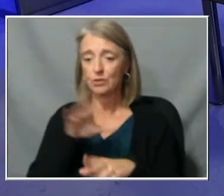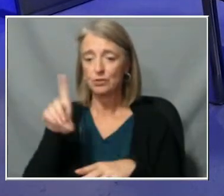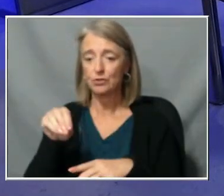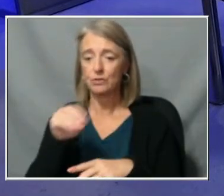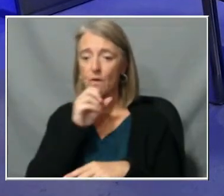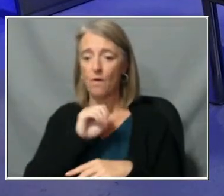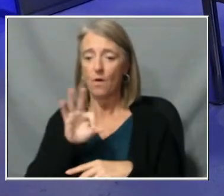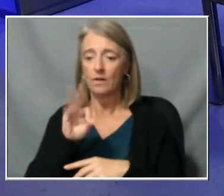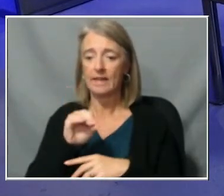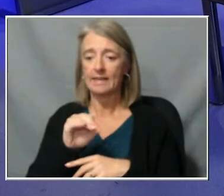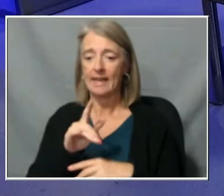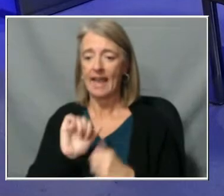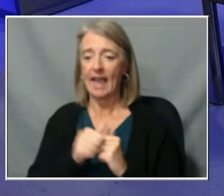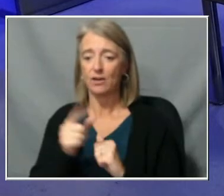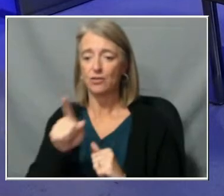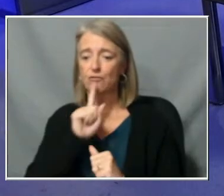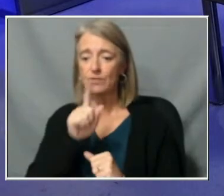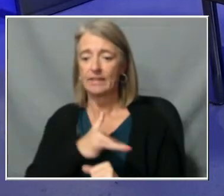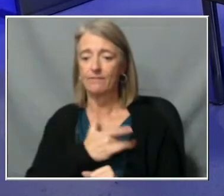feel?